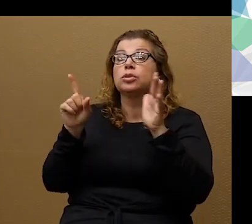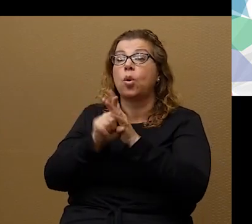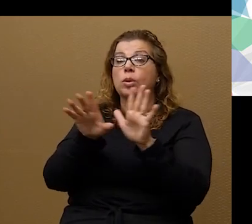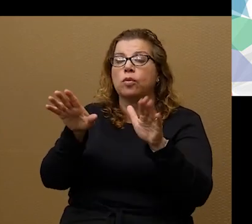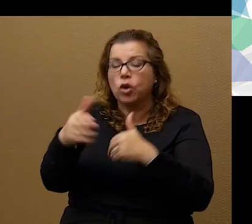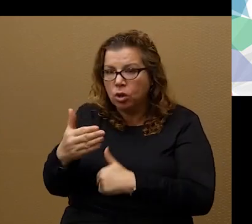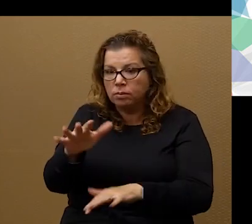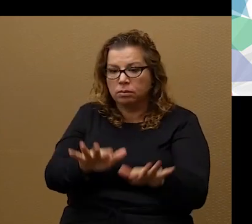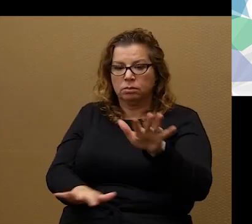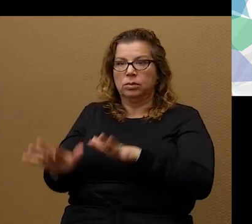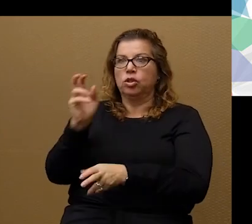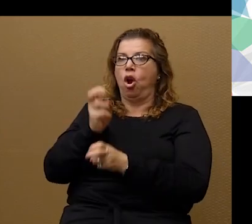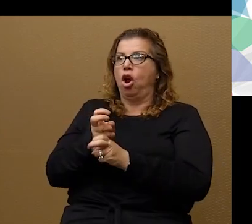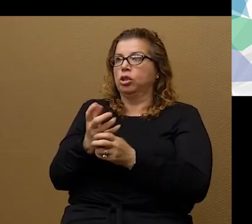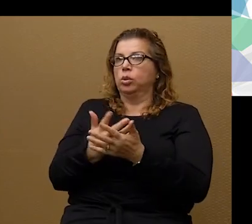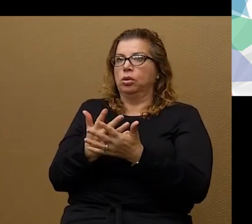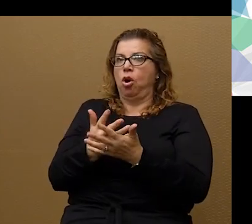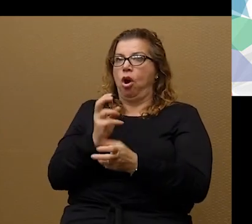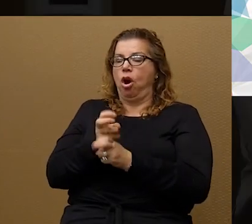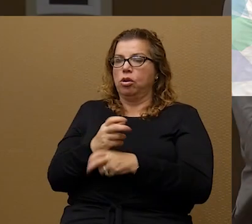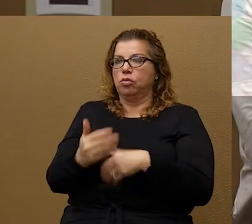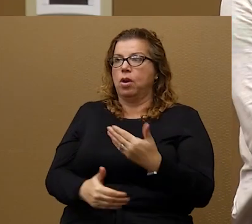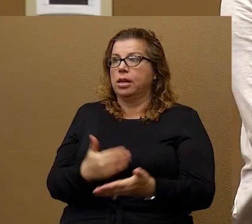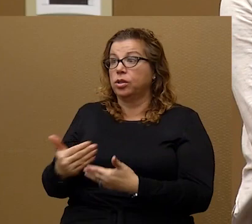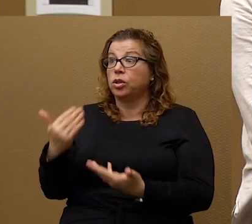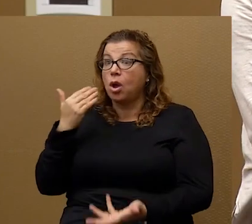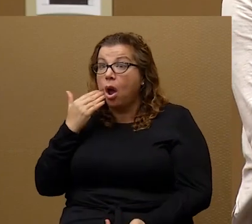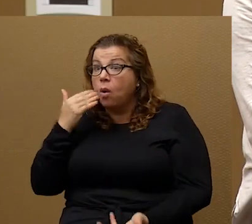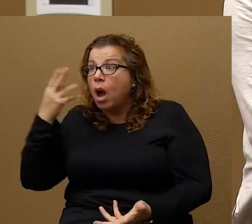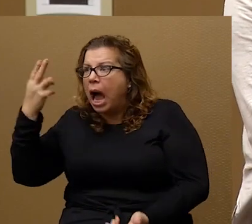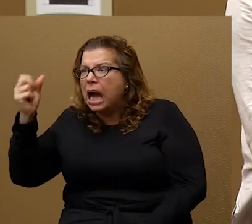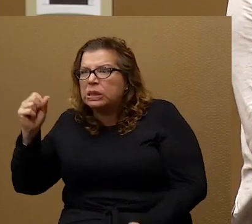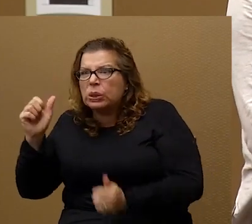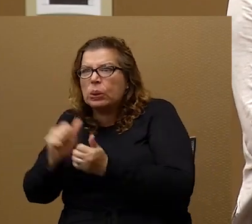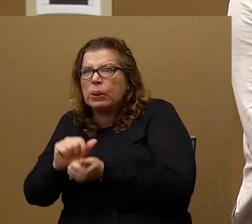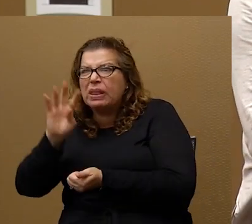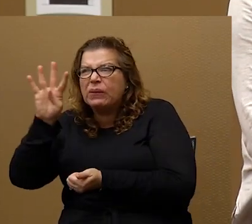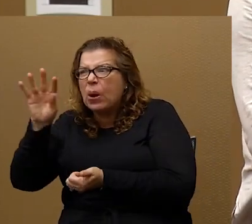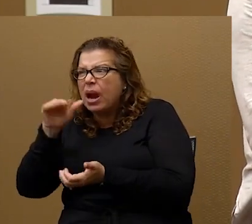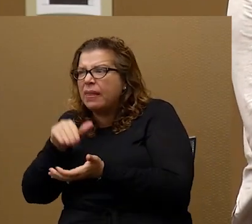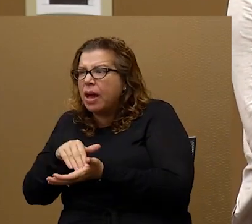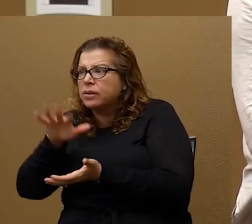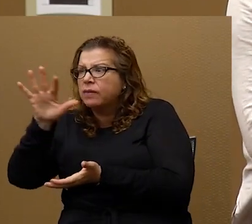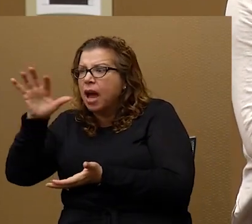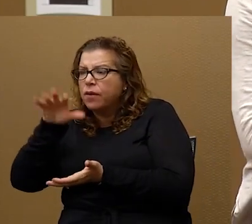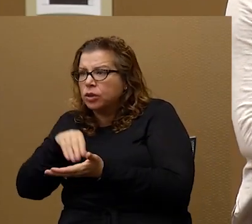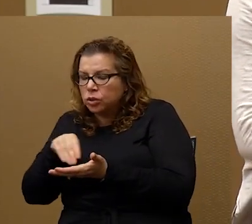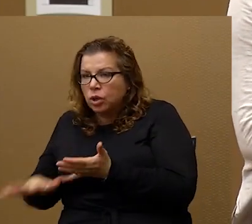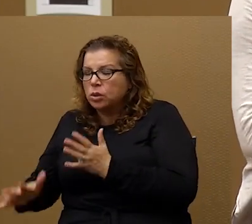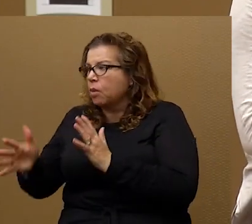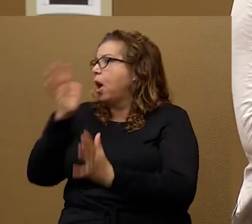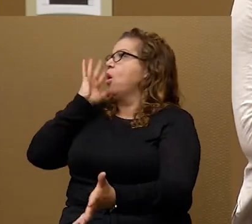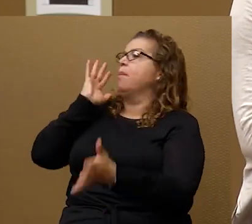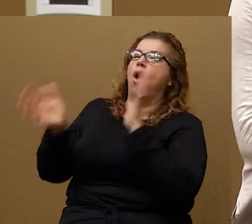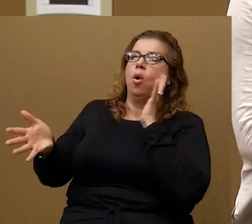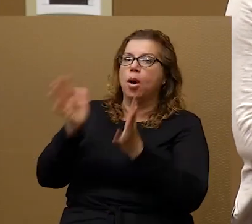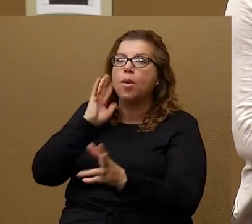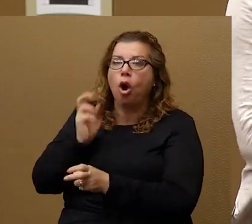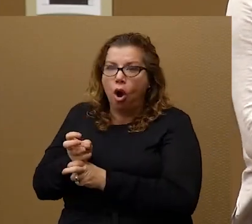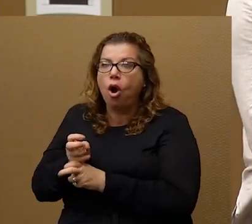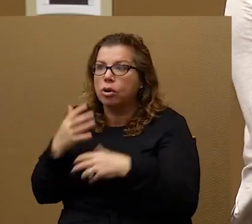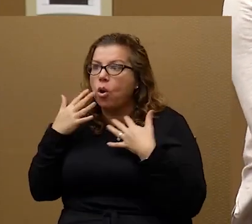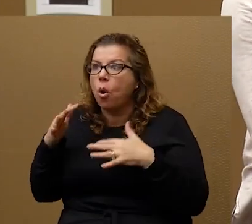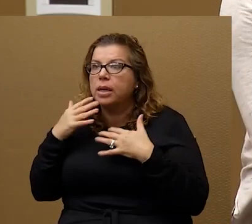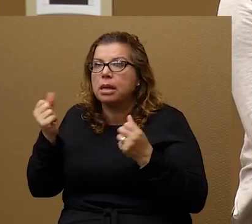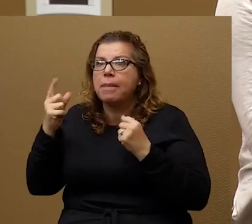process. A high school with 4,500 students is going to be hard, and there's going to be a lot of noise, and there's going to be a lot of